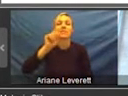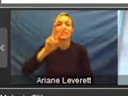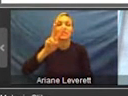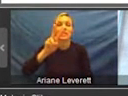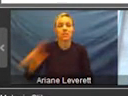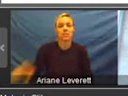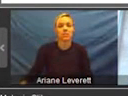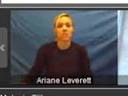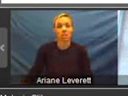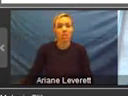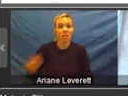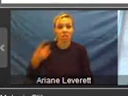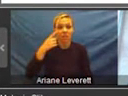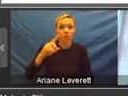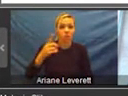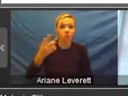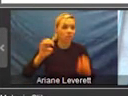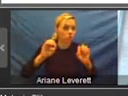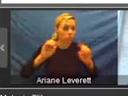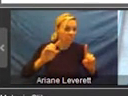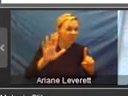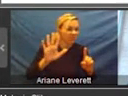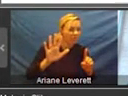economic development reasons.